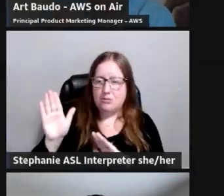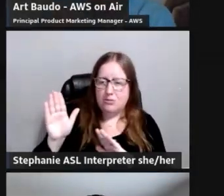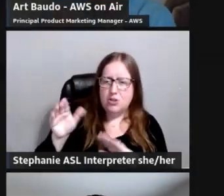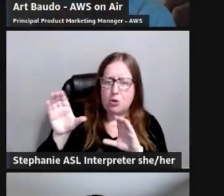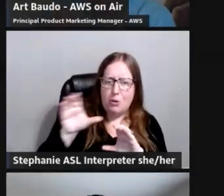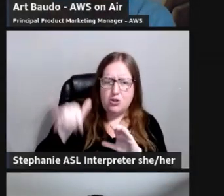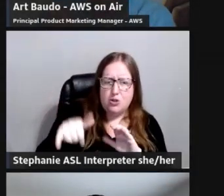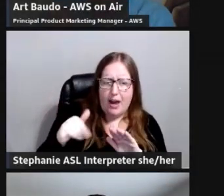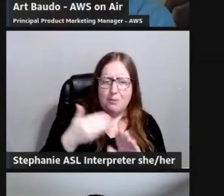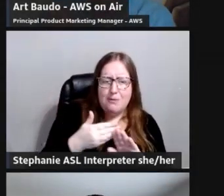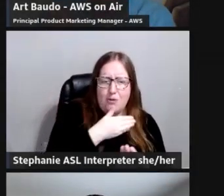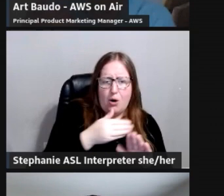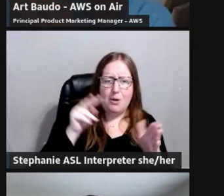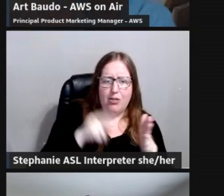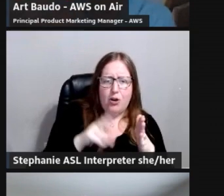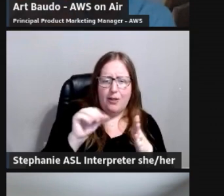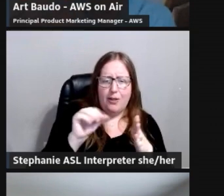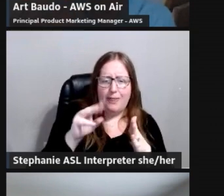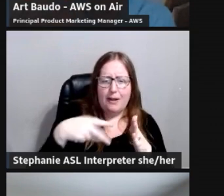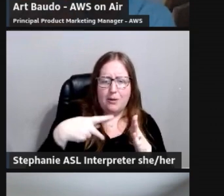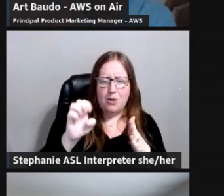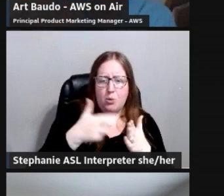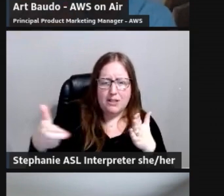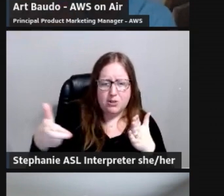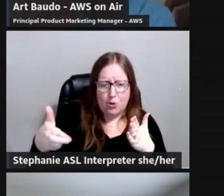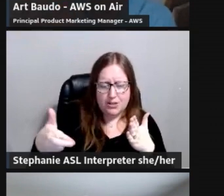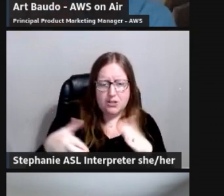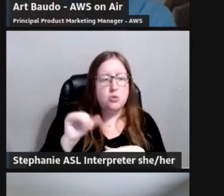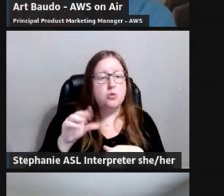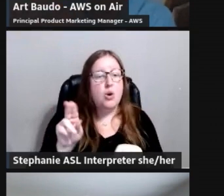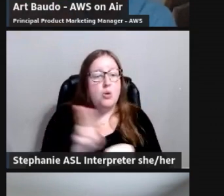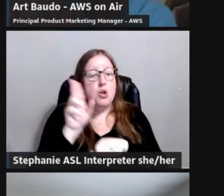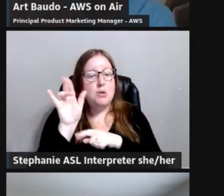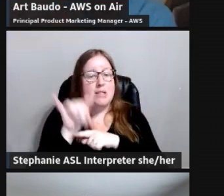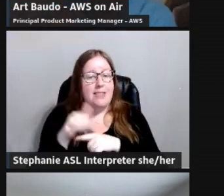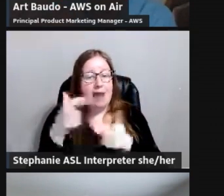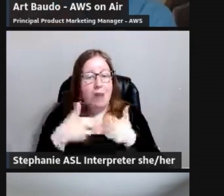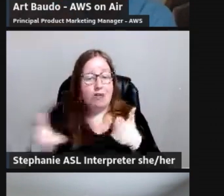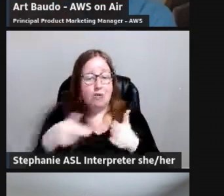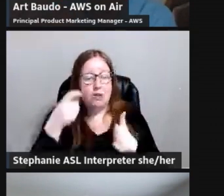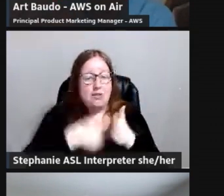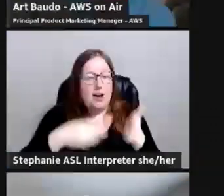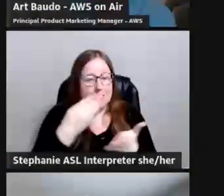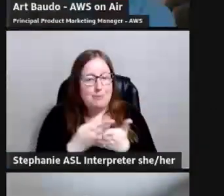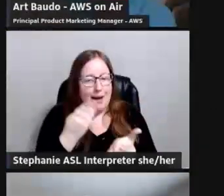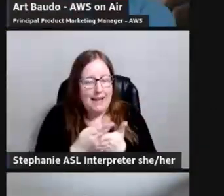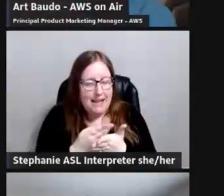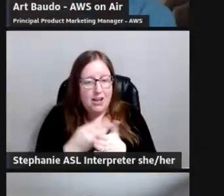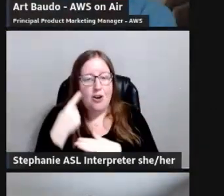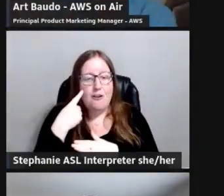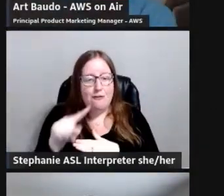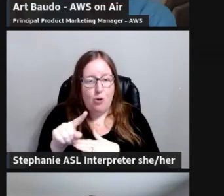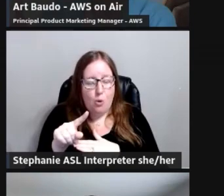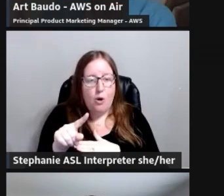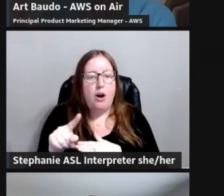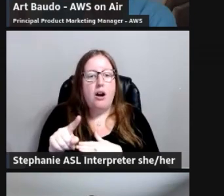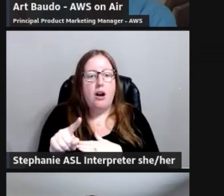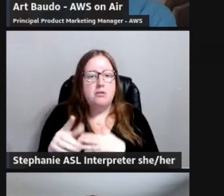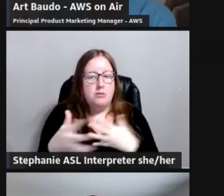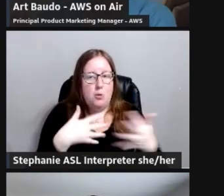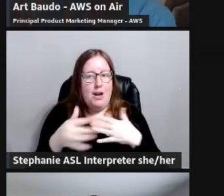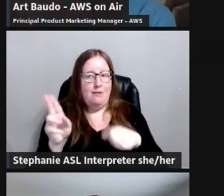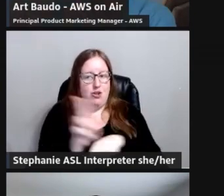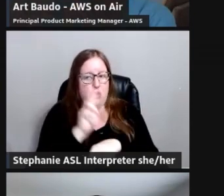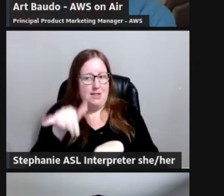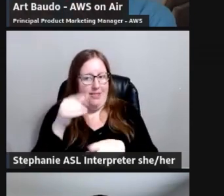right, when you look at your compute resources, right? Because compute resources, utilization of resources costs money for whomever is using them,